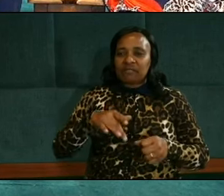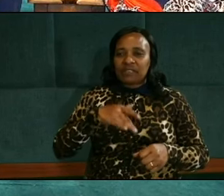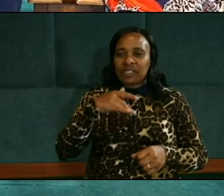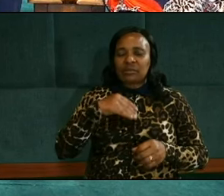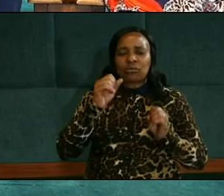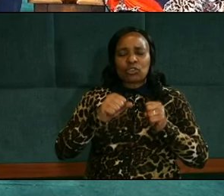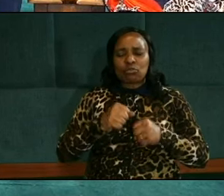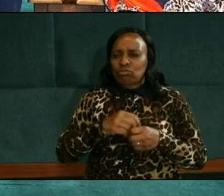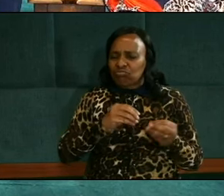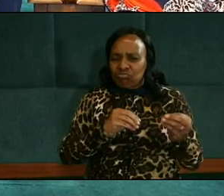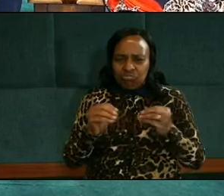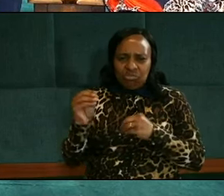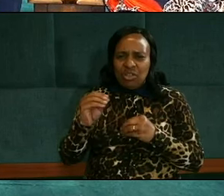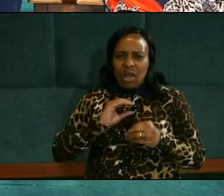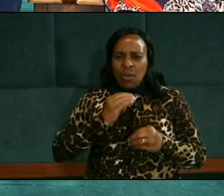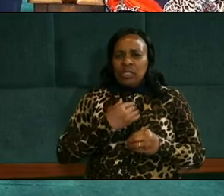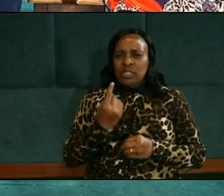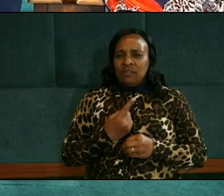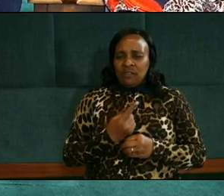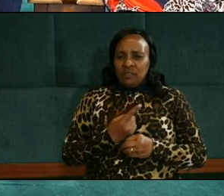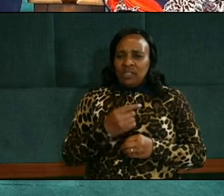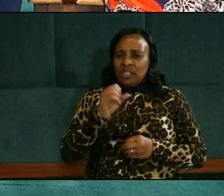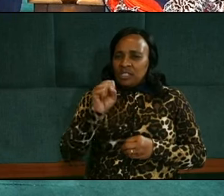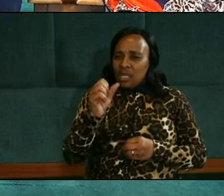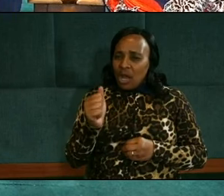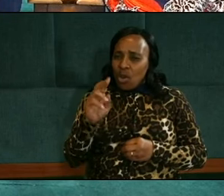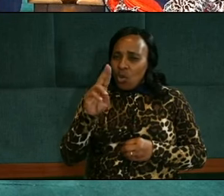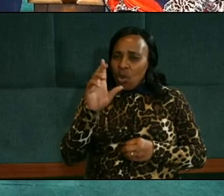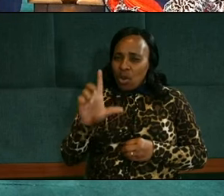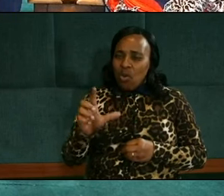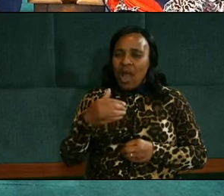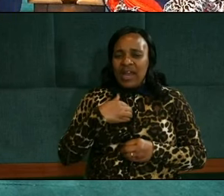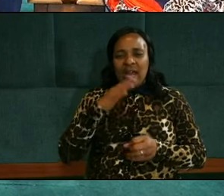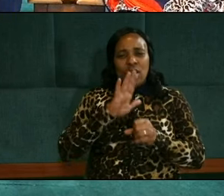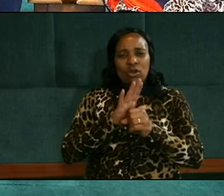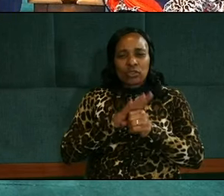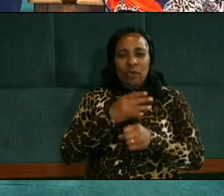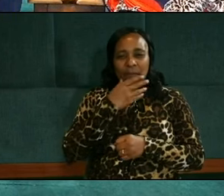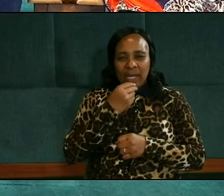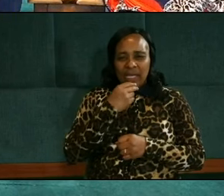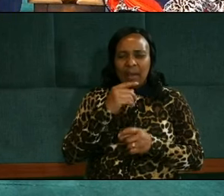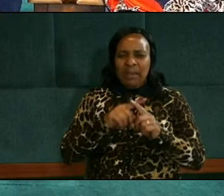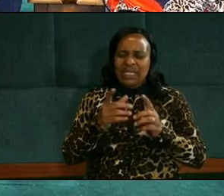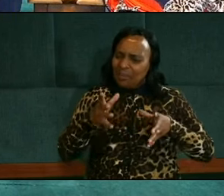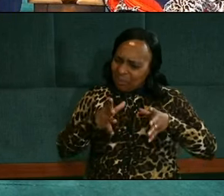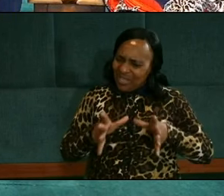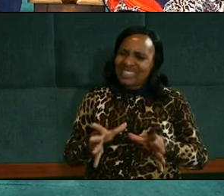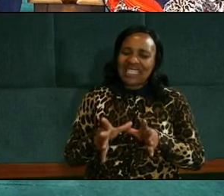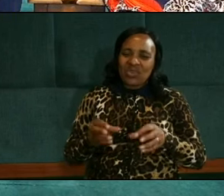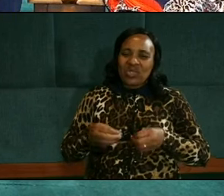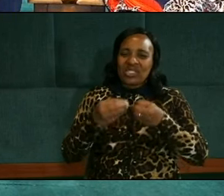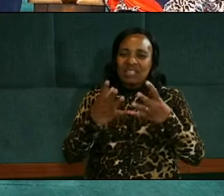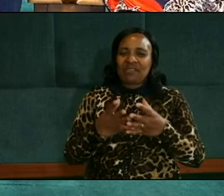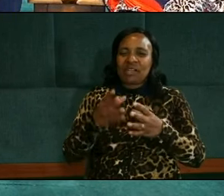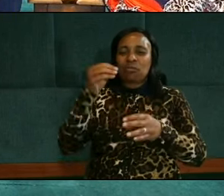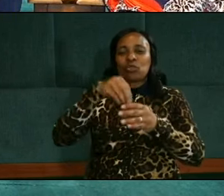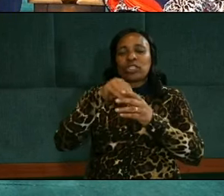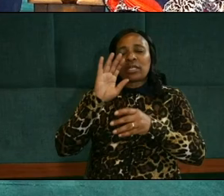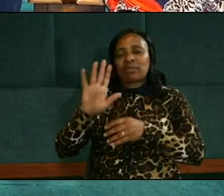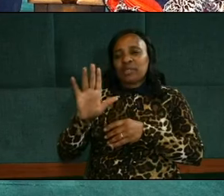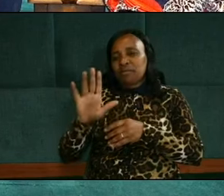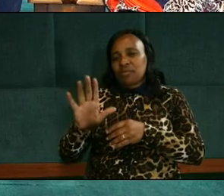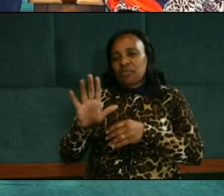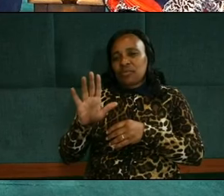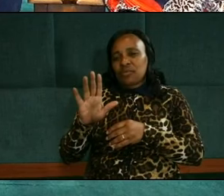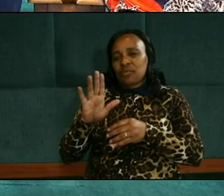ourselves. I feel like Saul had a lot of yes men around him, and the pressure that was put on him to prove himself made